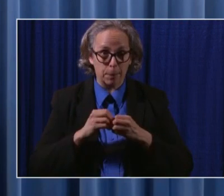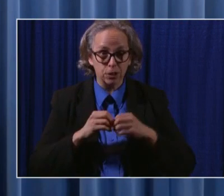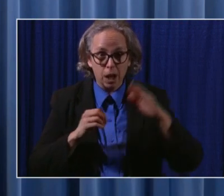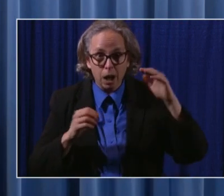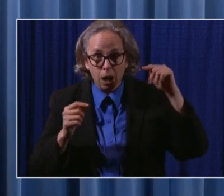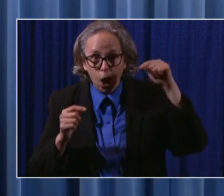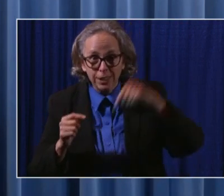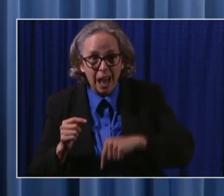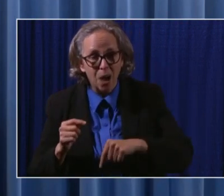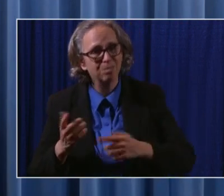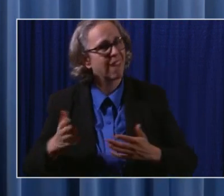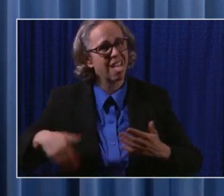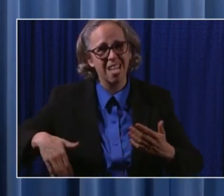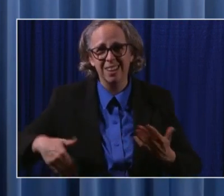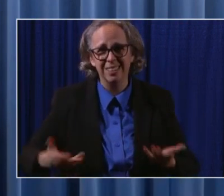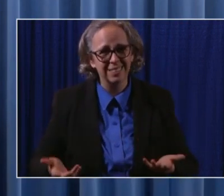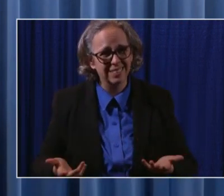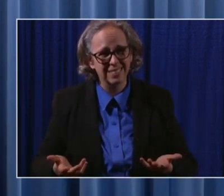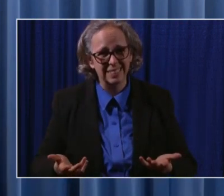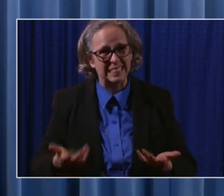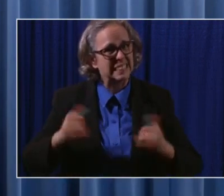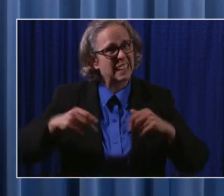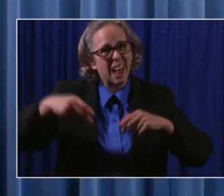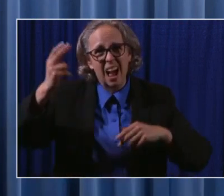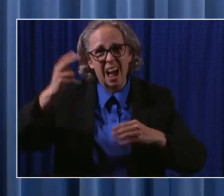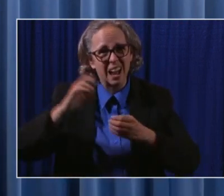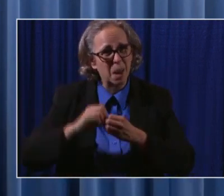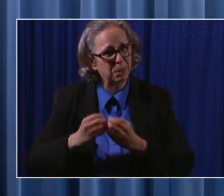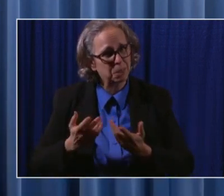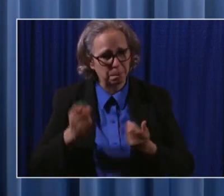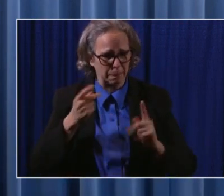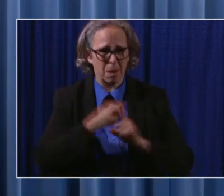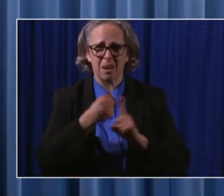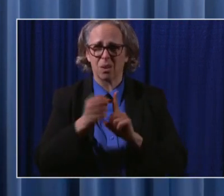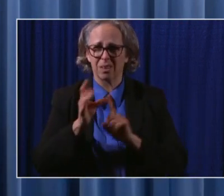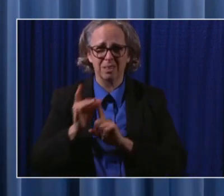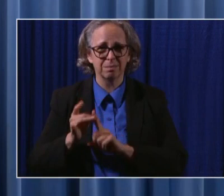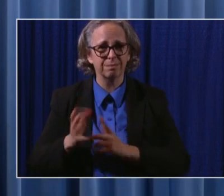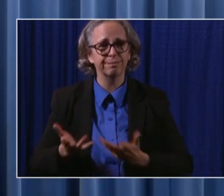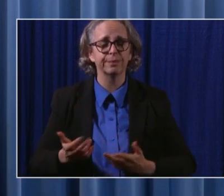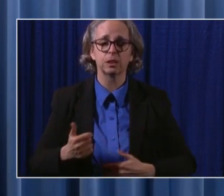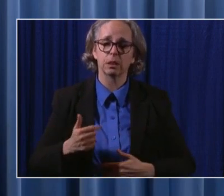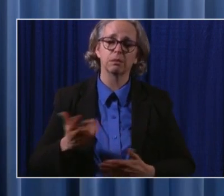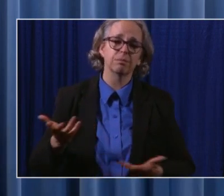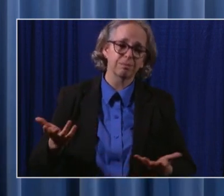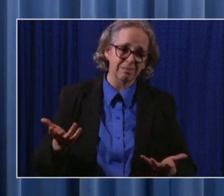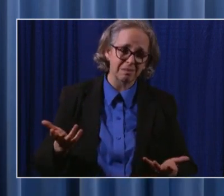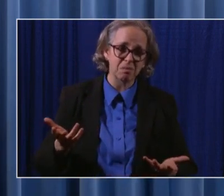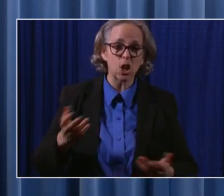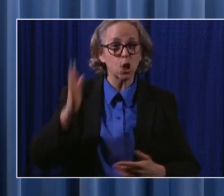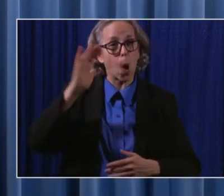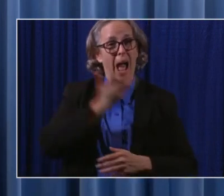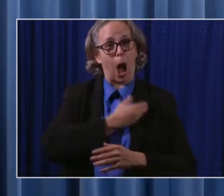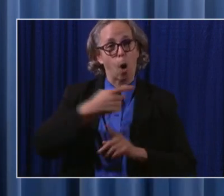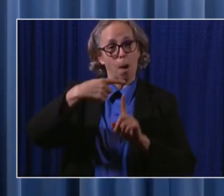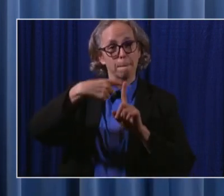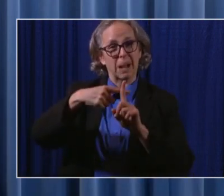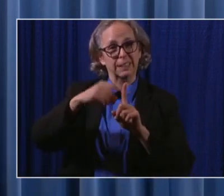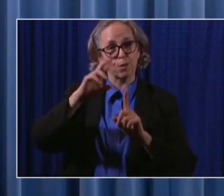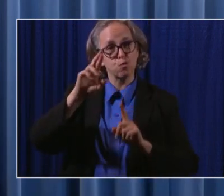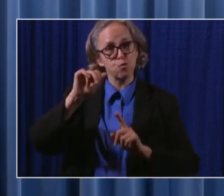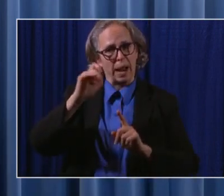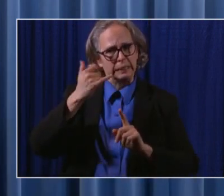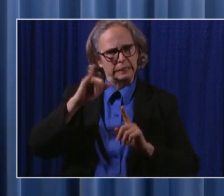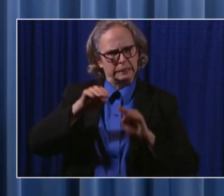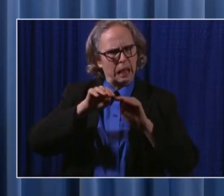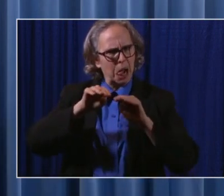number of cases. Our positivity number is been fairly steady. We hope we've hit a plateau. We